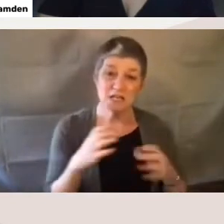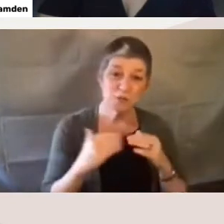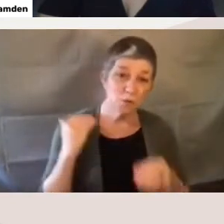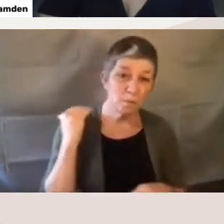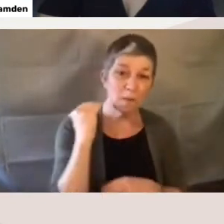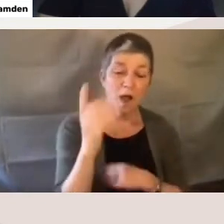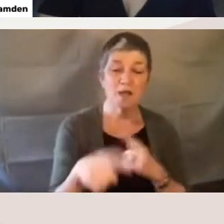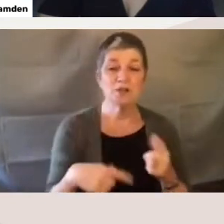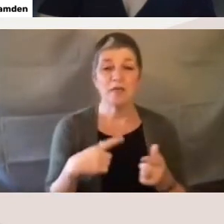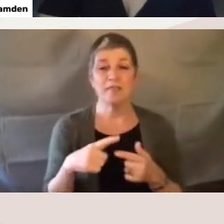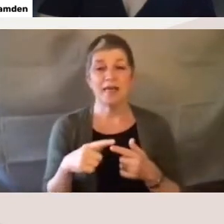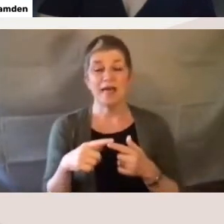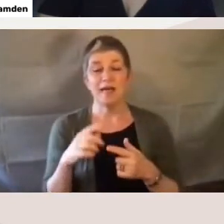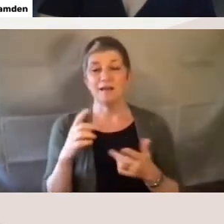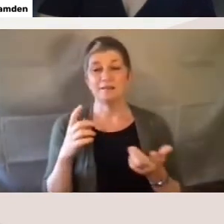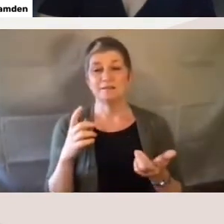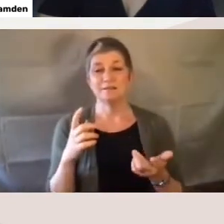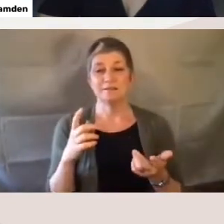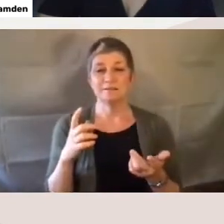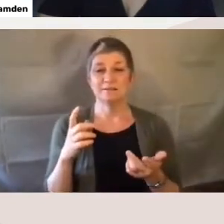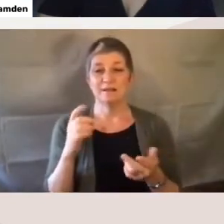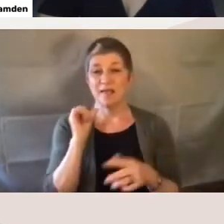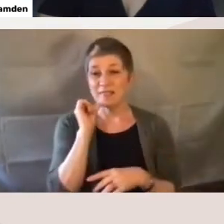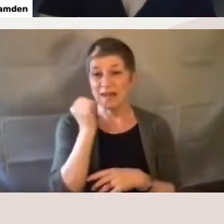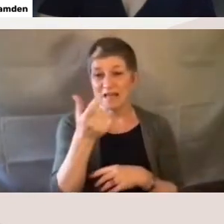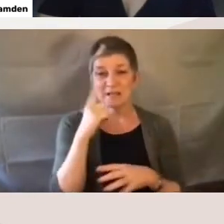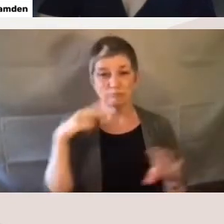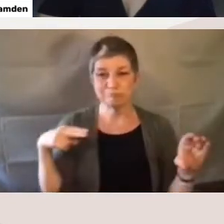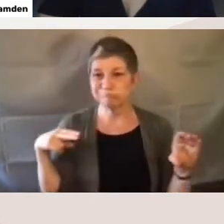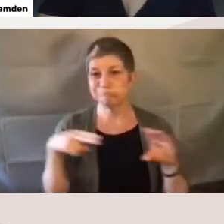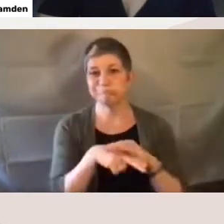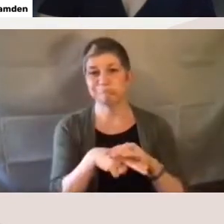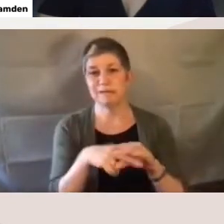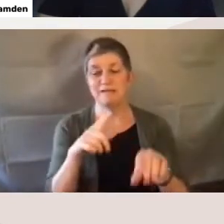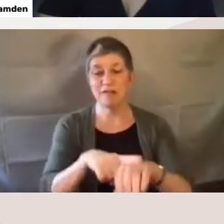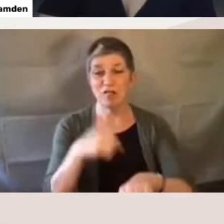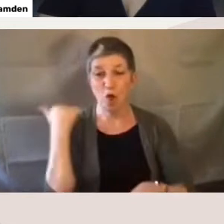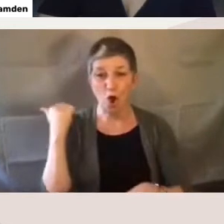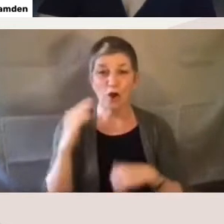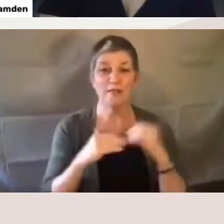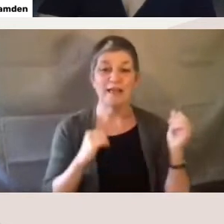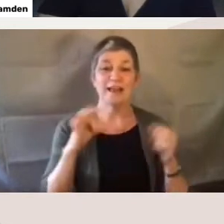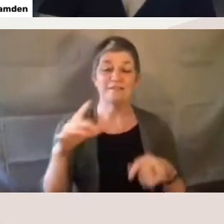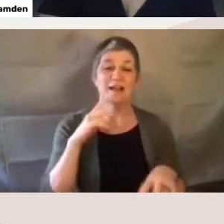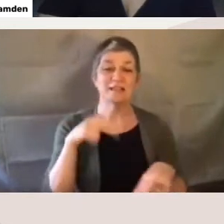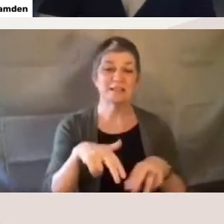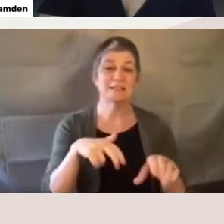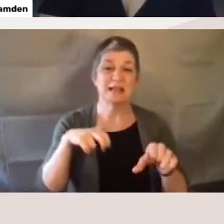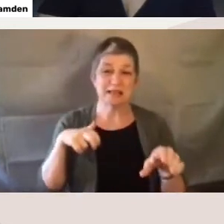much, I was on, in bed for more days than if I would have taken that rest.